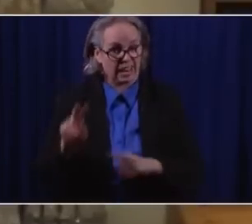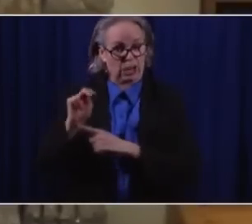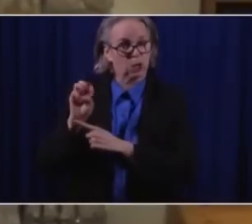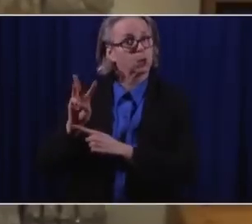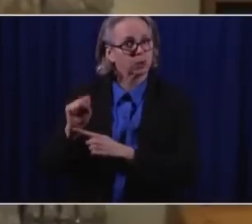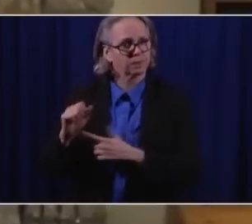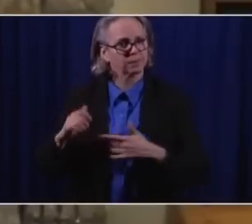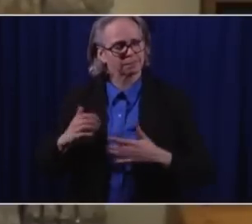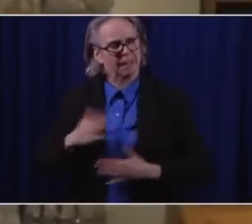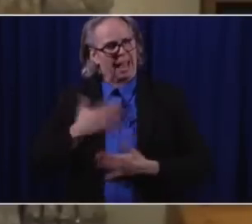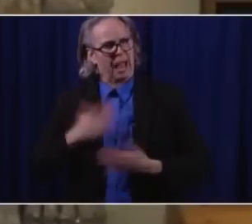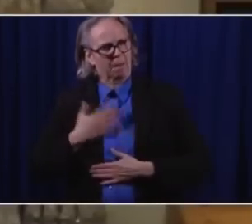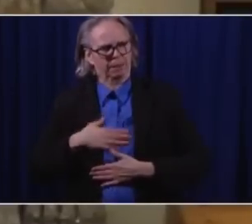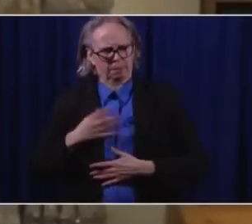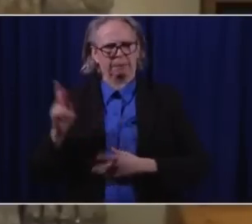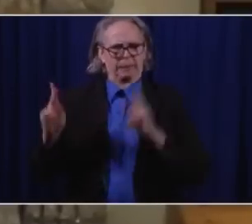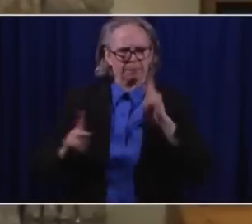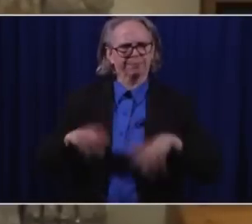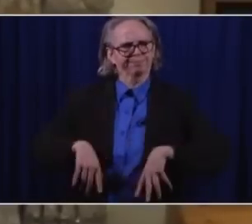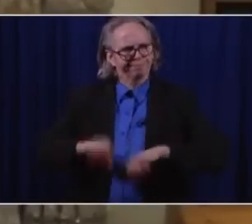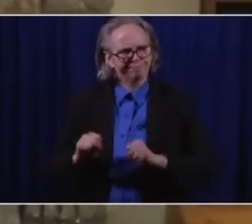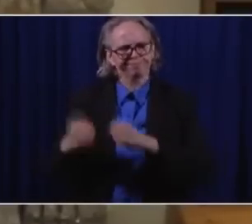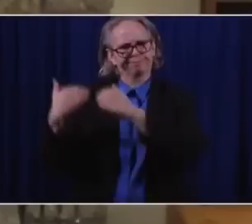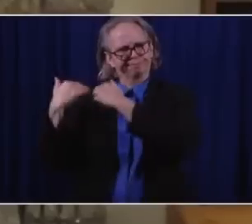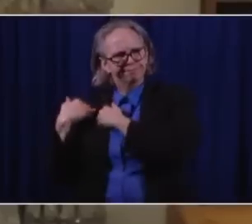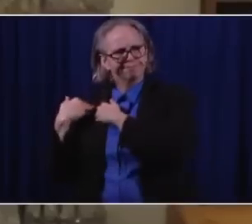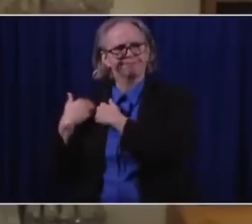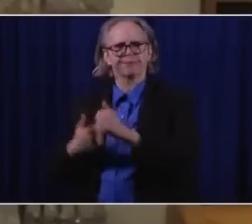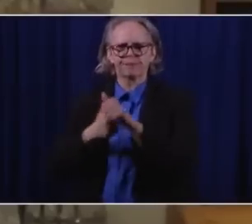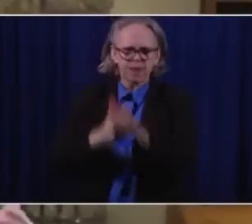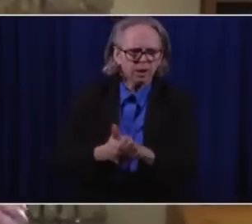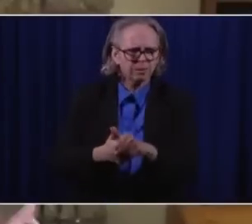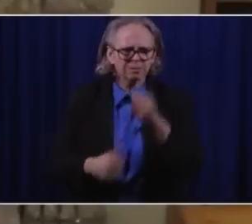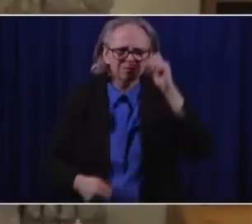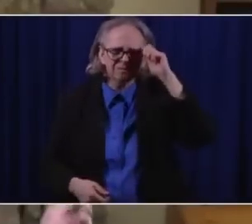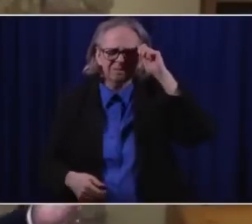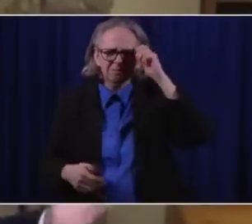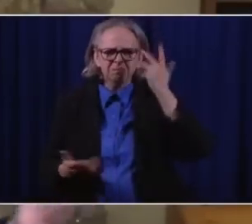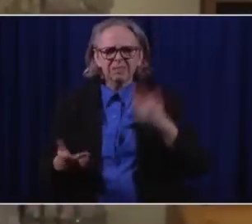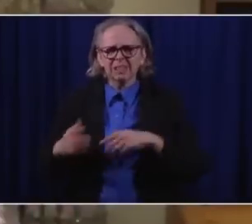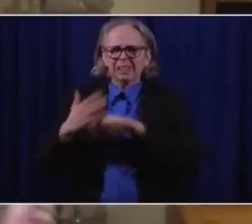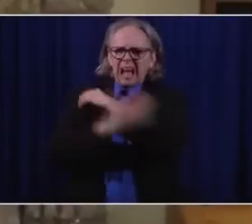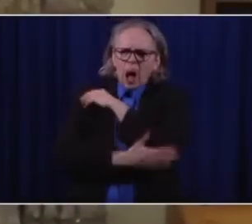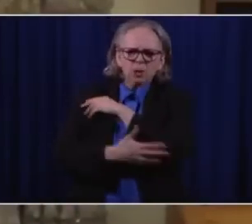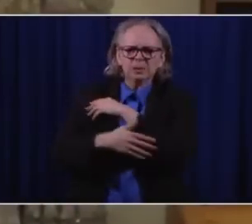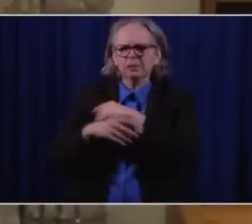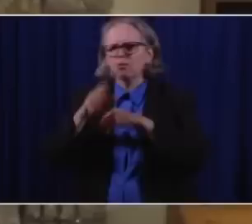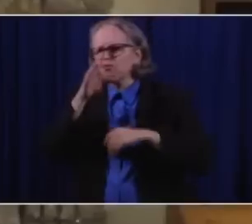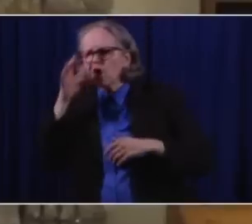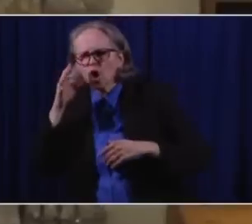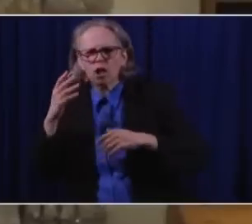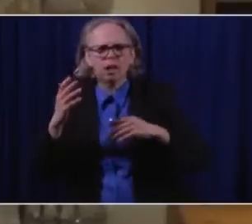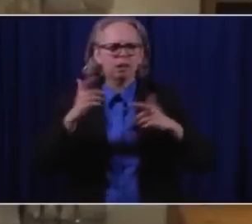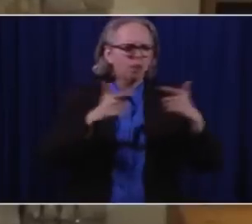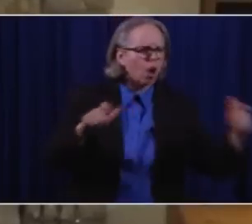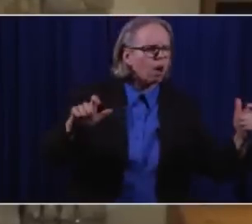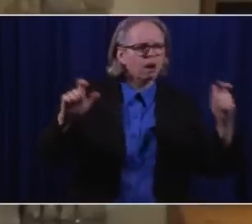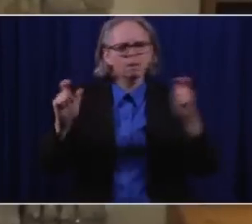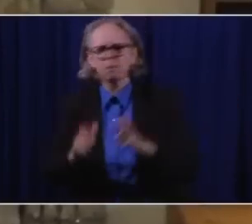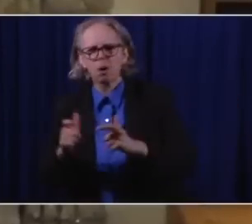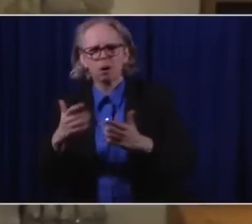see that very, very significant change. They're going into rural counties, small counties, large counties. They're going into every kind of county. So that is